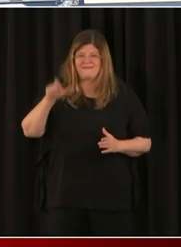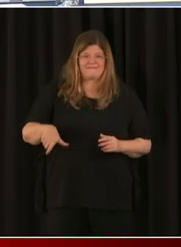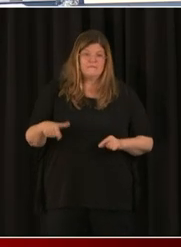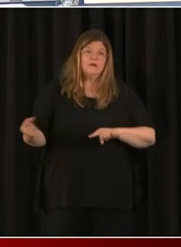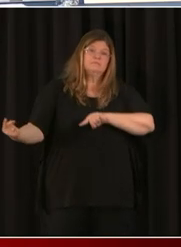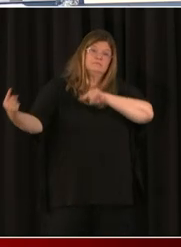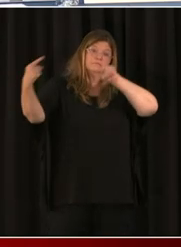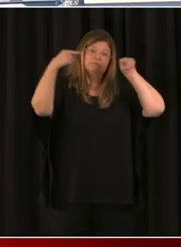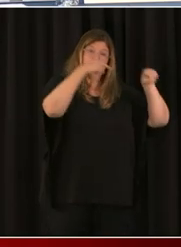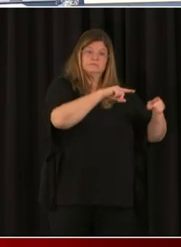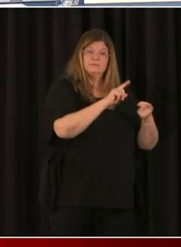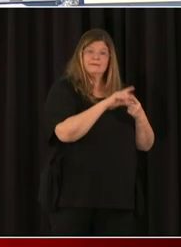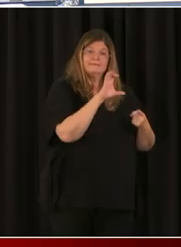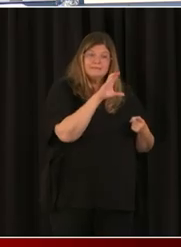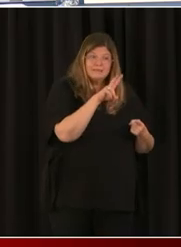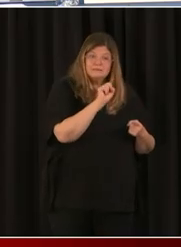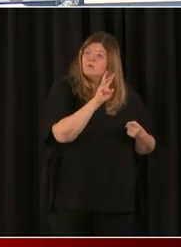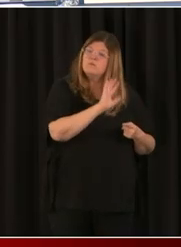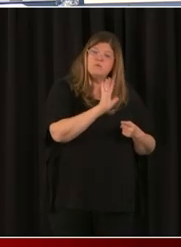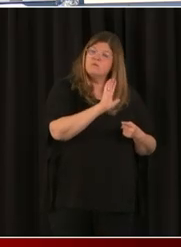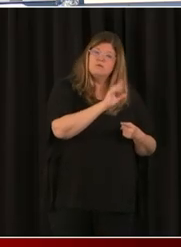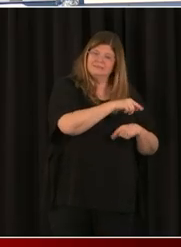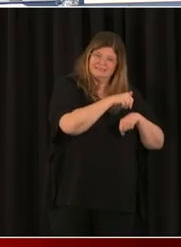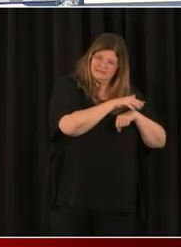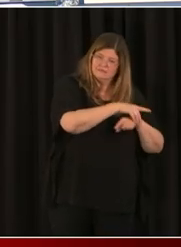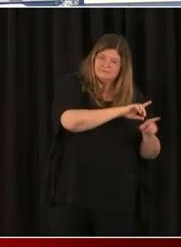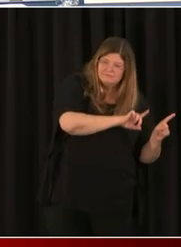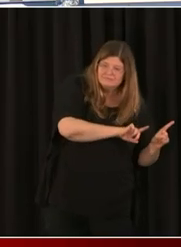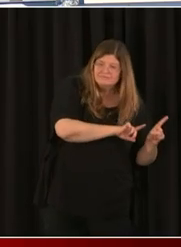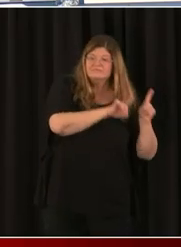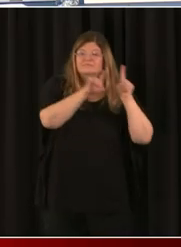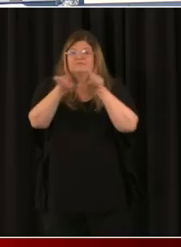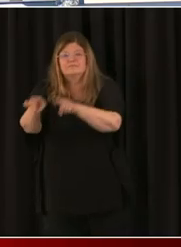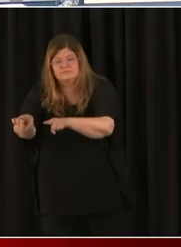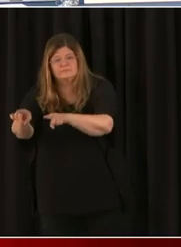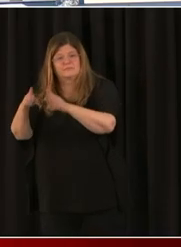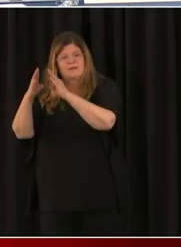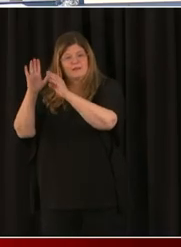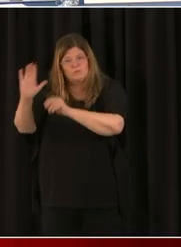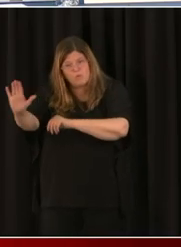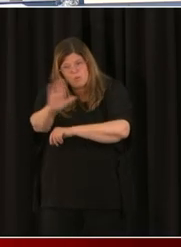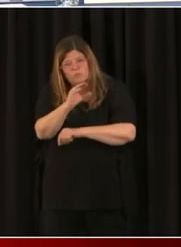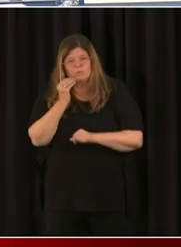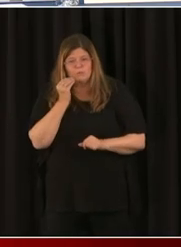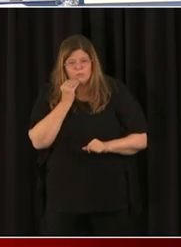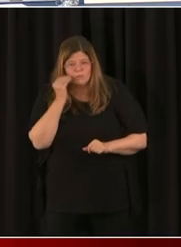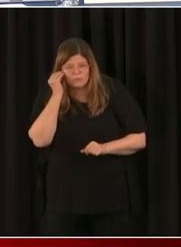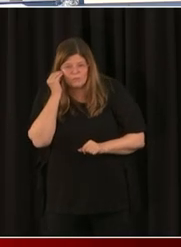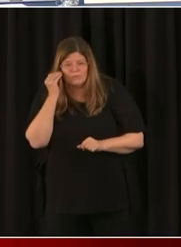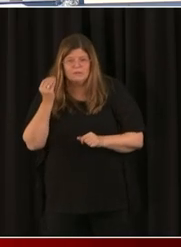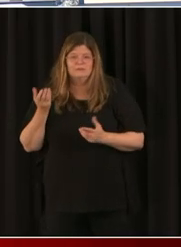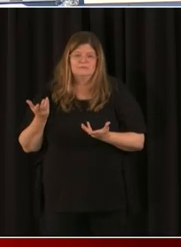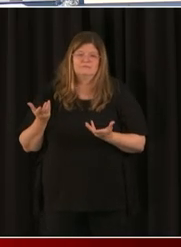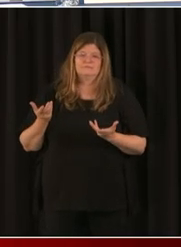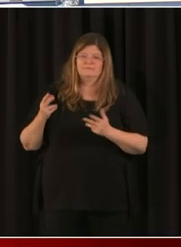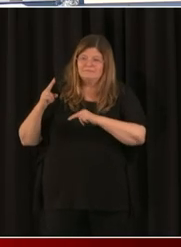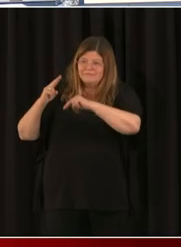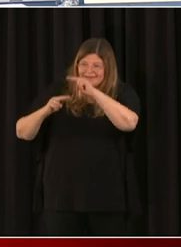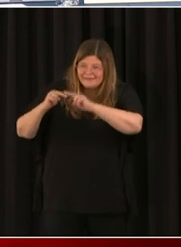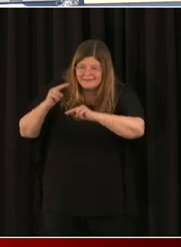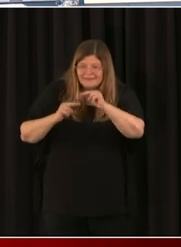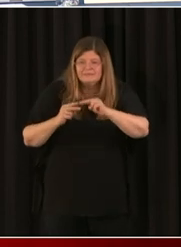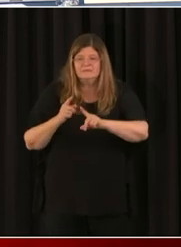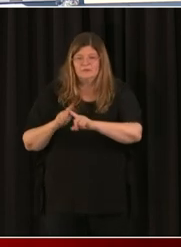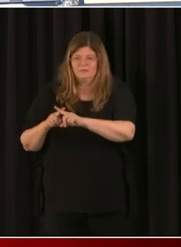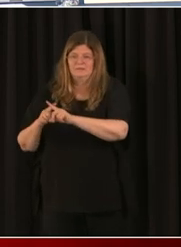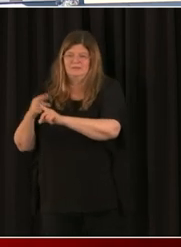actually go to a CVS and Walgreens pharmacy. So they take all of the materials, the vaccine goes to the facility, and they're